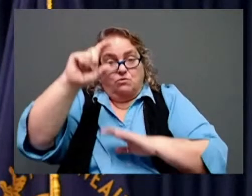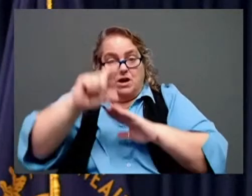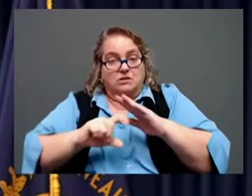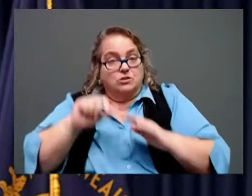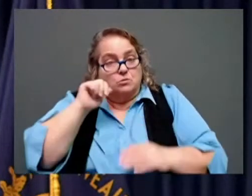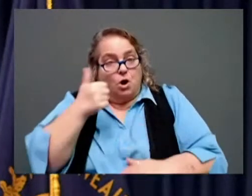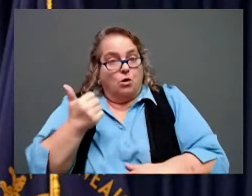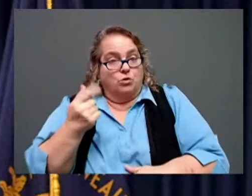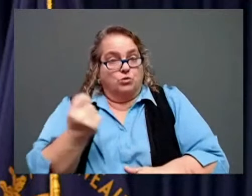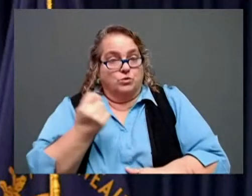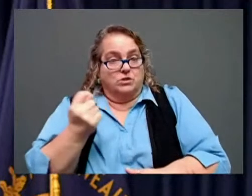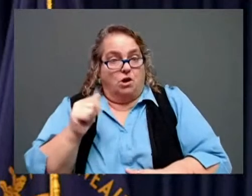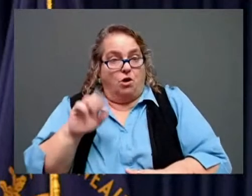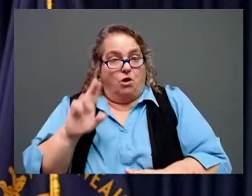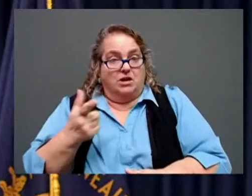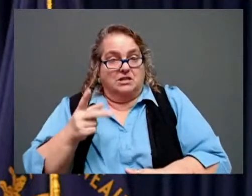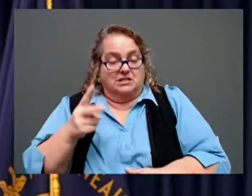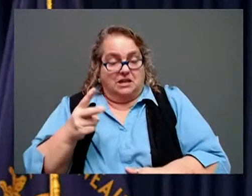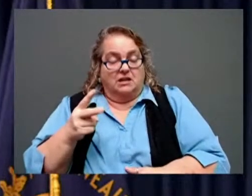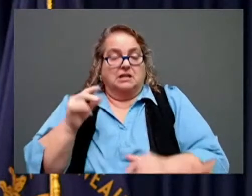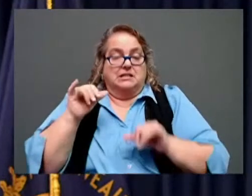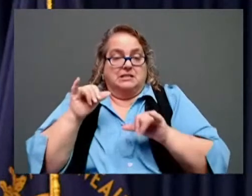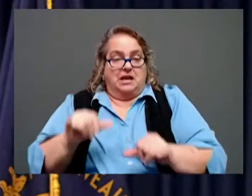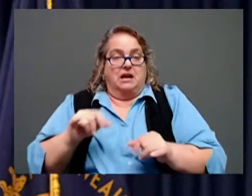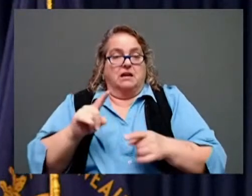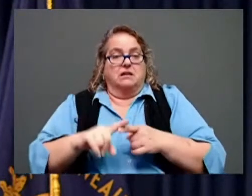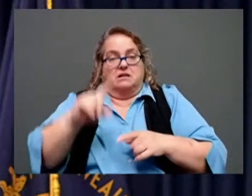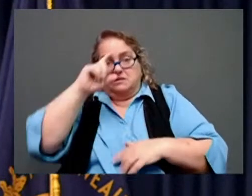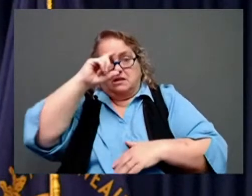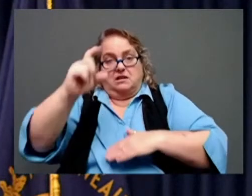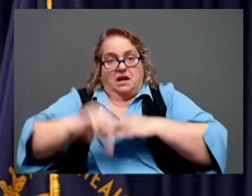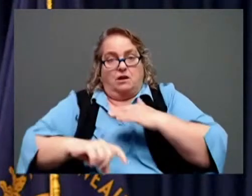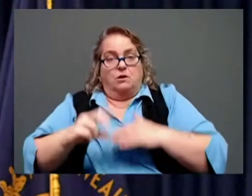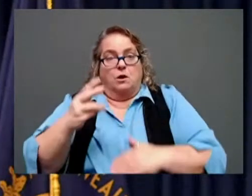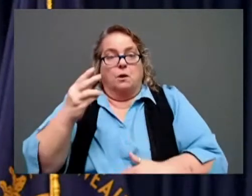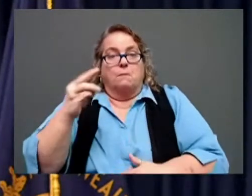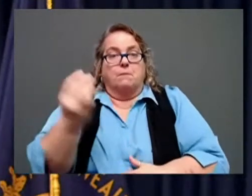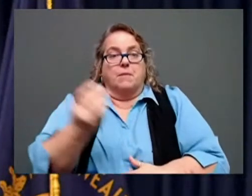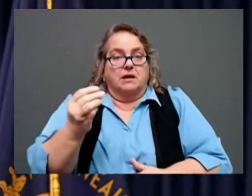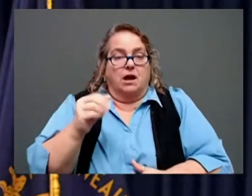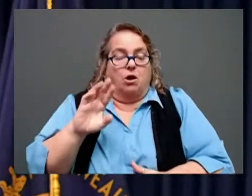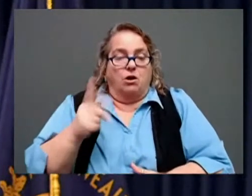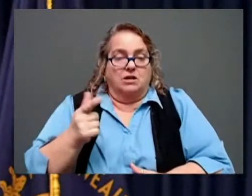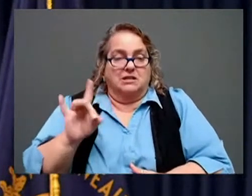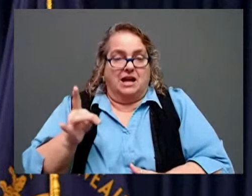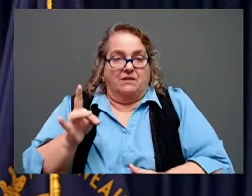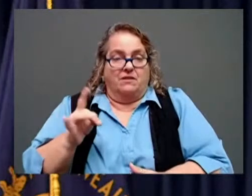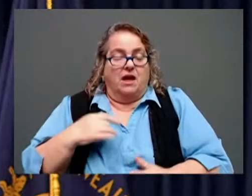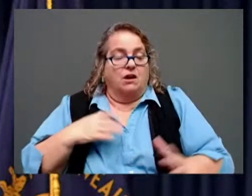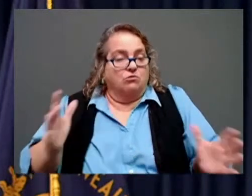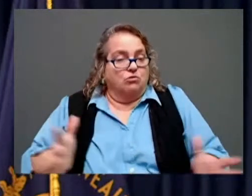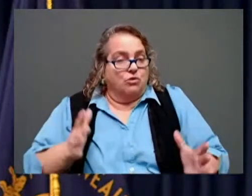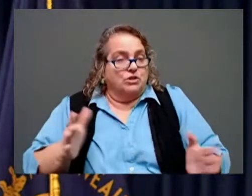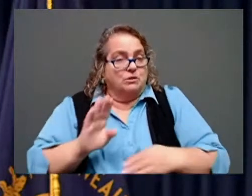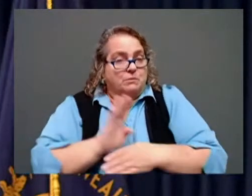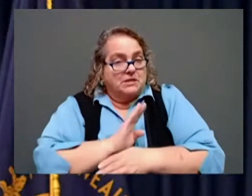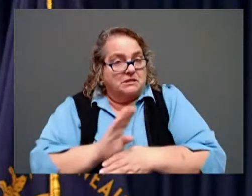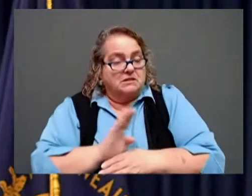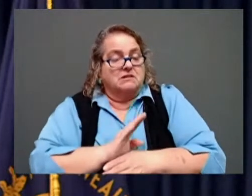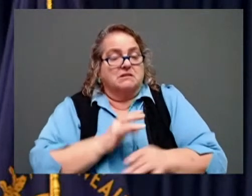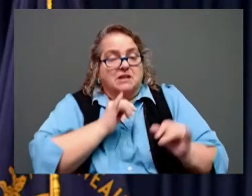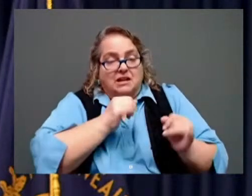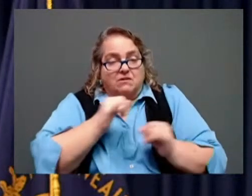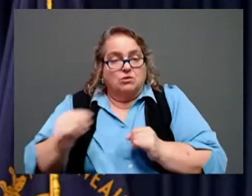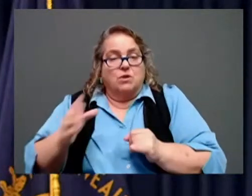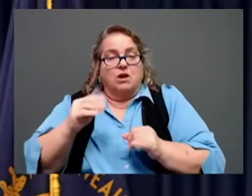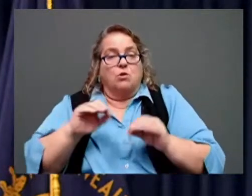2nd, and remain so until sundown on Monday, August 8th. I encourage businesses, individuals, and organizations throughout